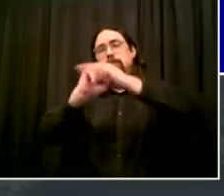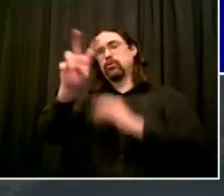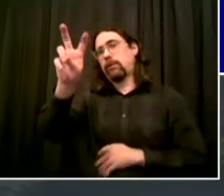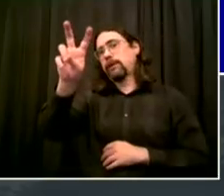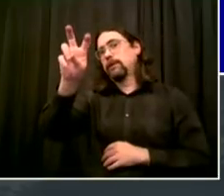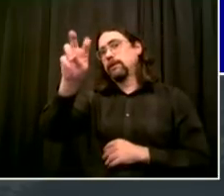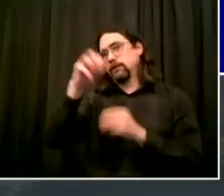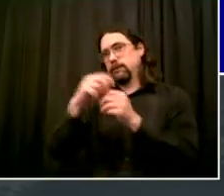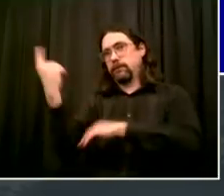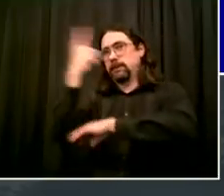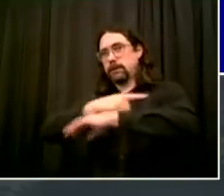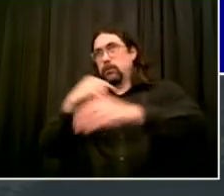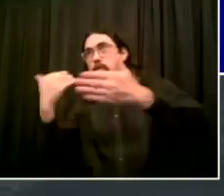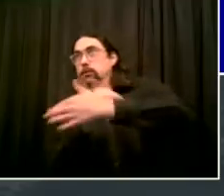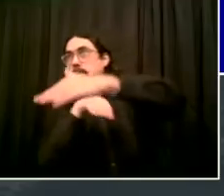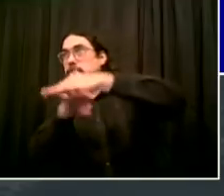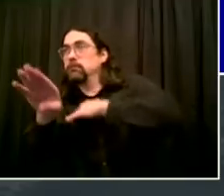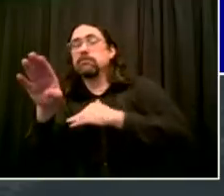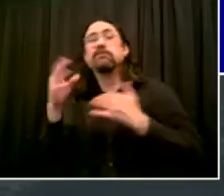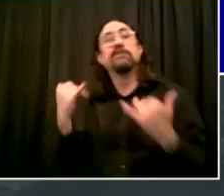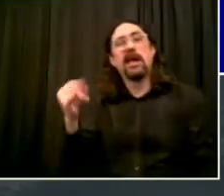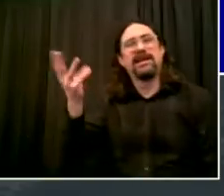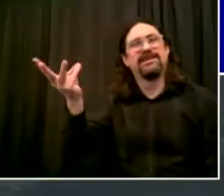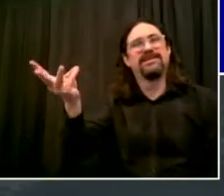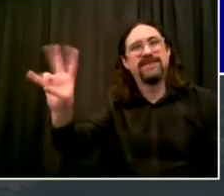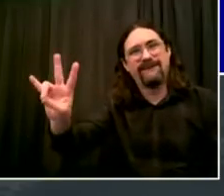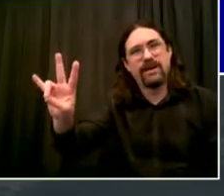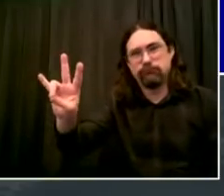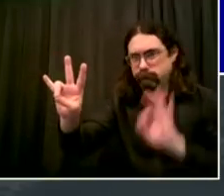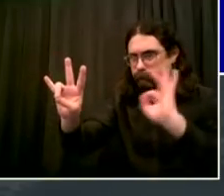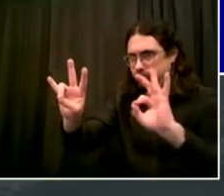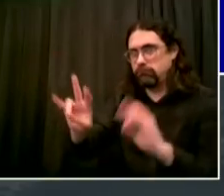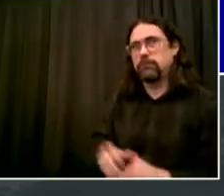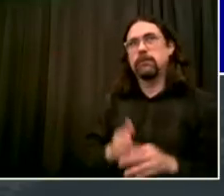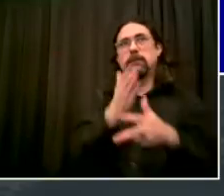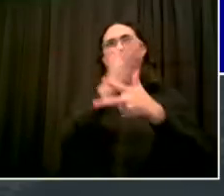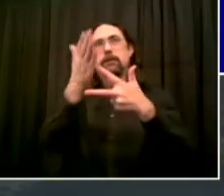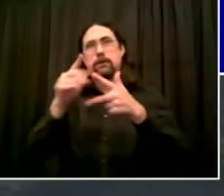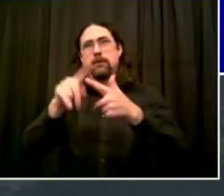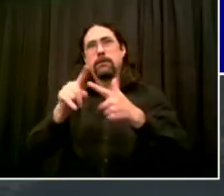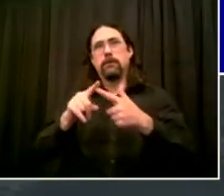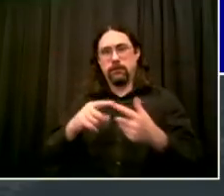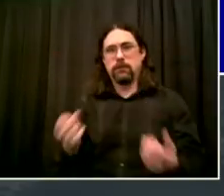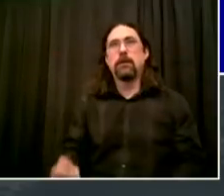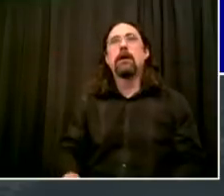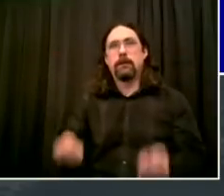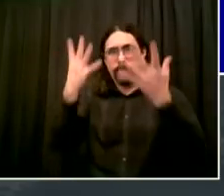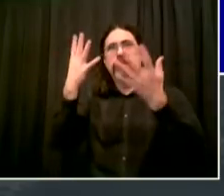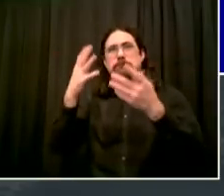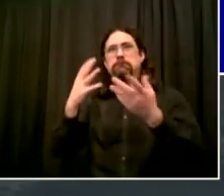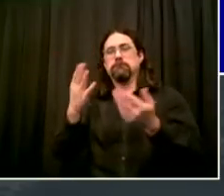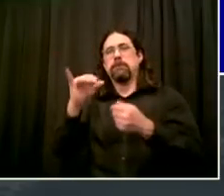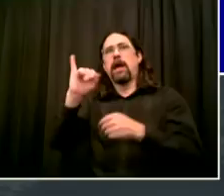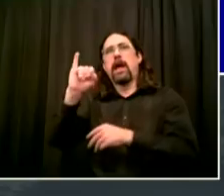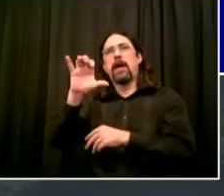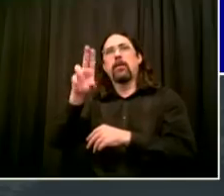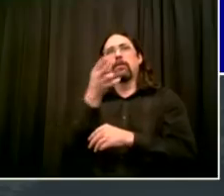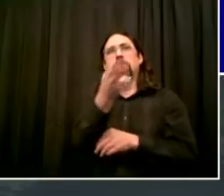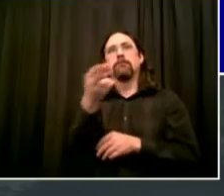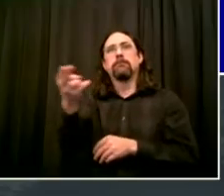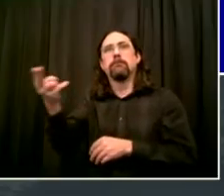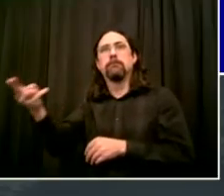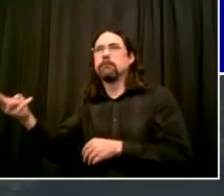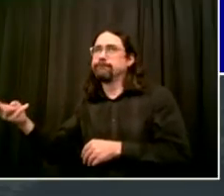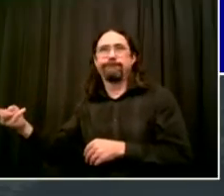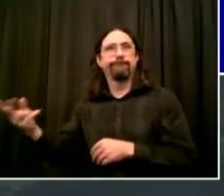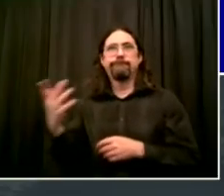threshold, 375. Today's report, 341. That's also well within the threshold. And percentage of people tested citywide positive for